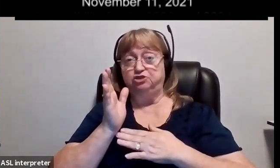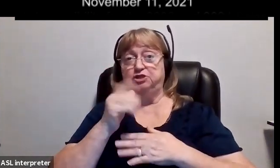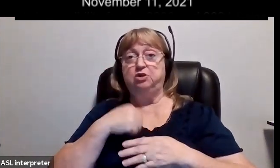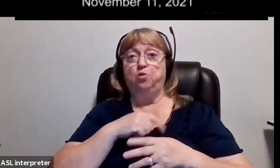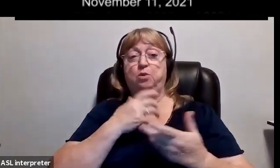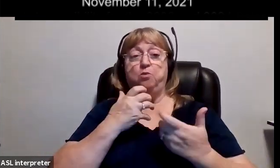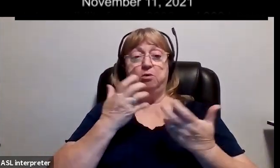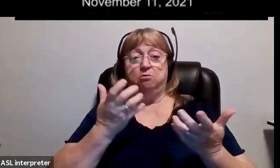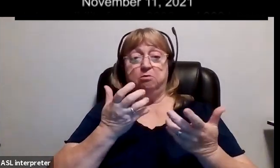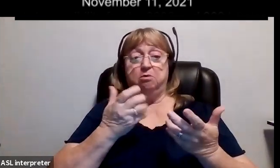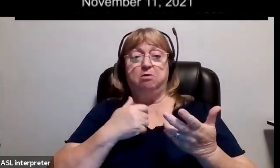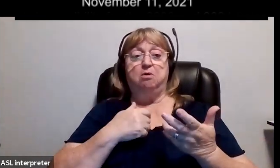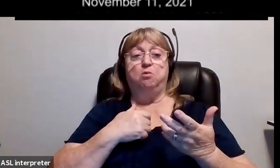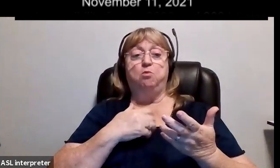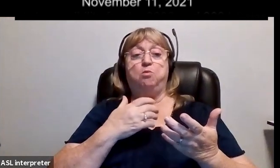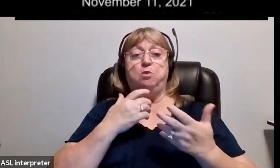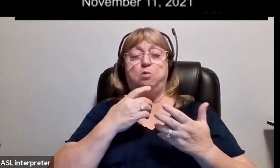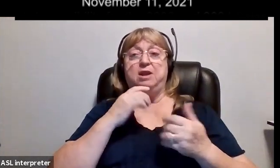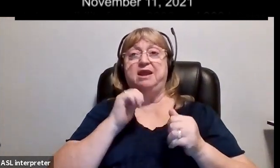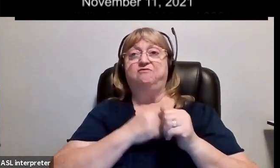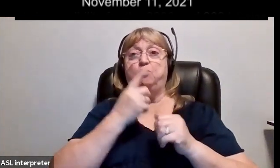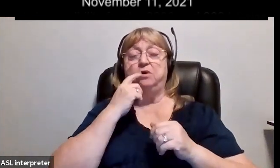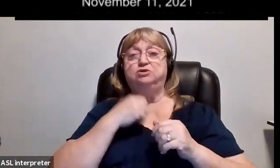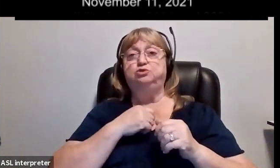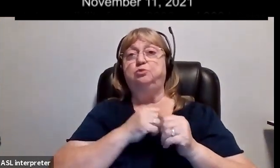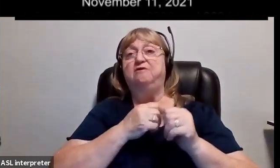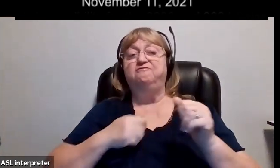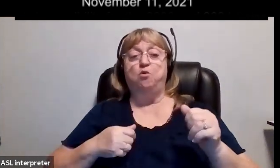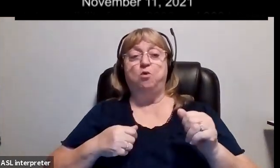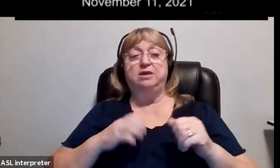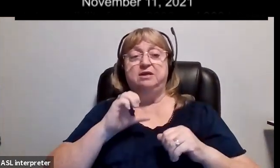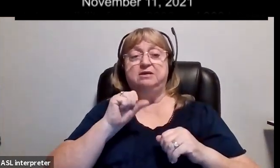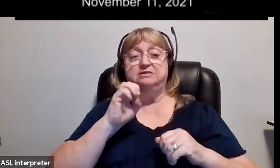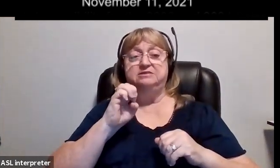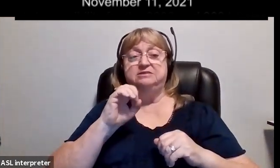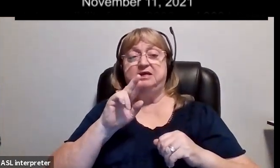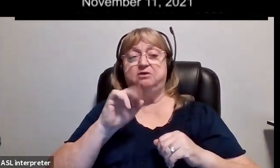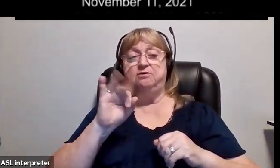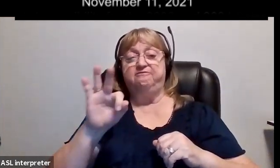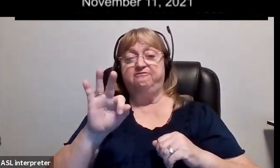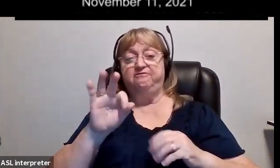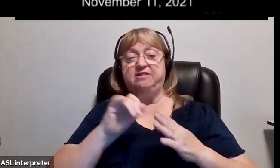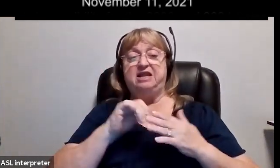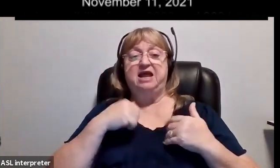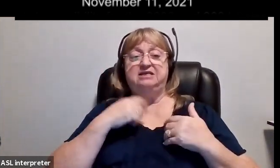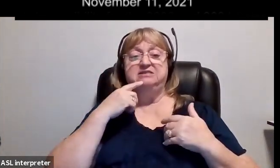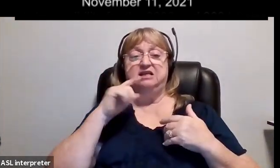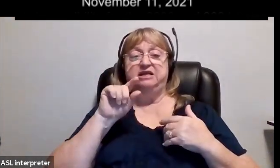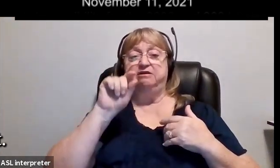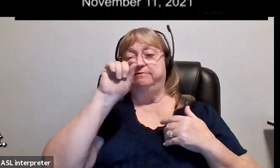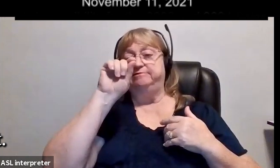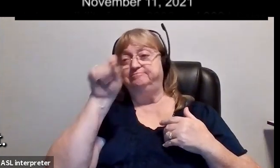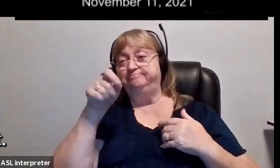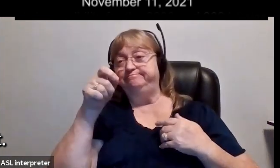to on here is see everyone avoid serif fonts. So serif fonts are the ones with the little fancy